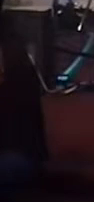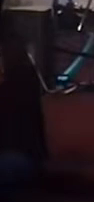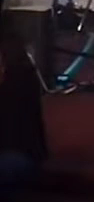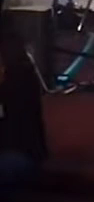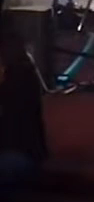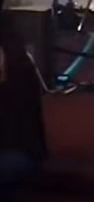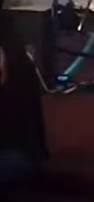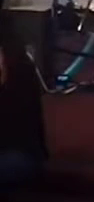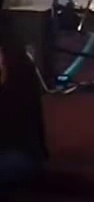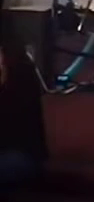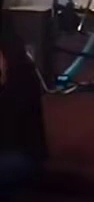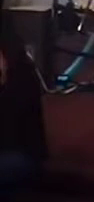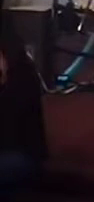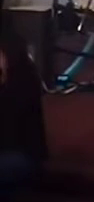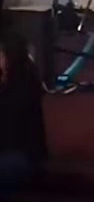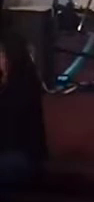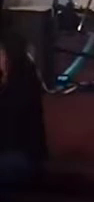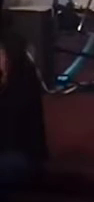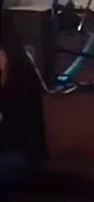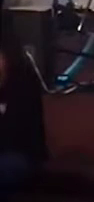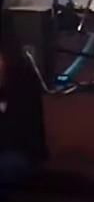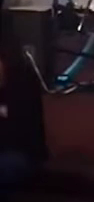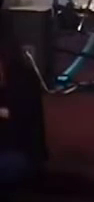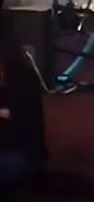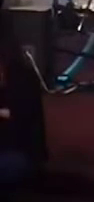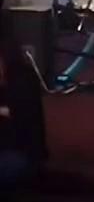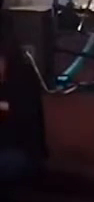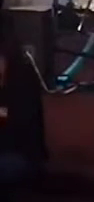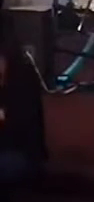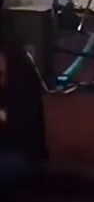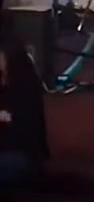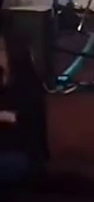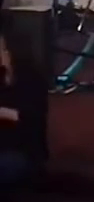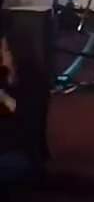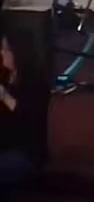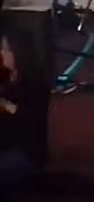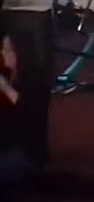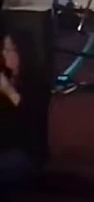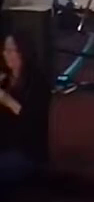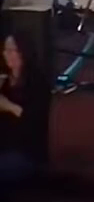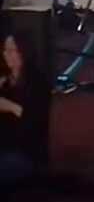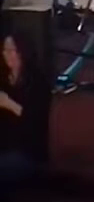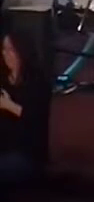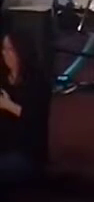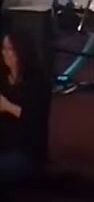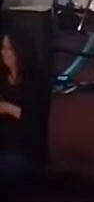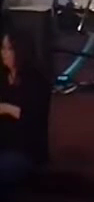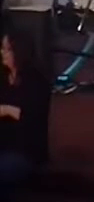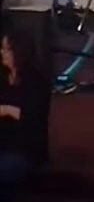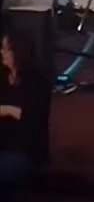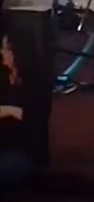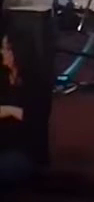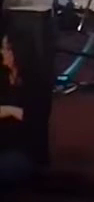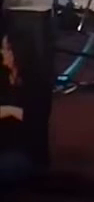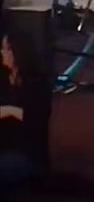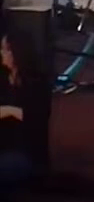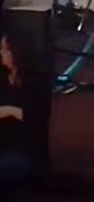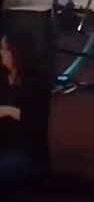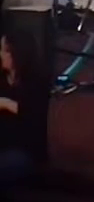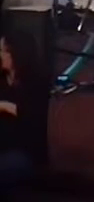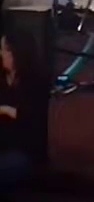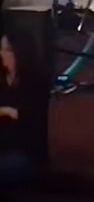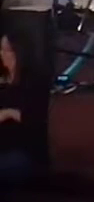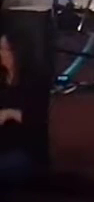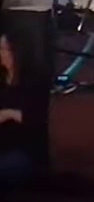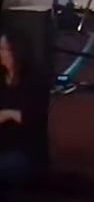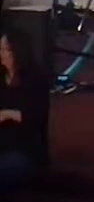saying? And you're having fun and you're eating stuff. Well, that's like my favorite thing to do when Angel makes deviled eggs, you know, I'll be the tester. And it's like one